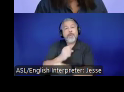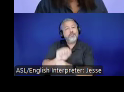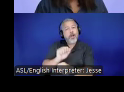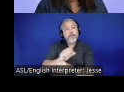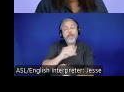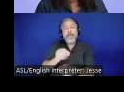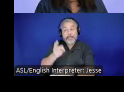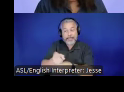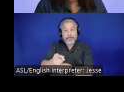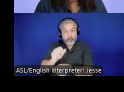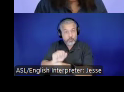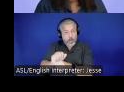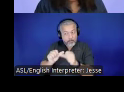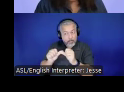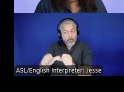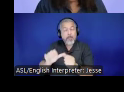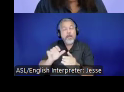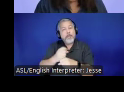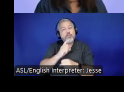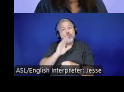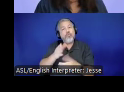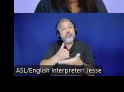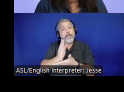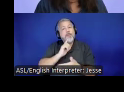protected when requesting or using AT.